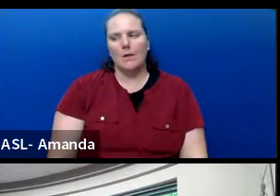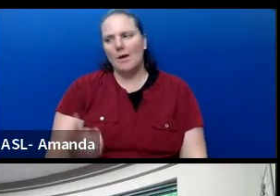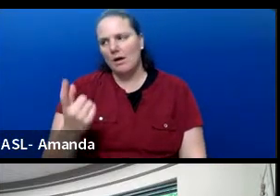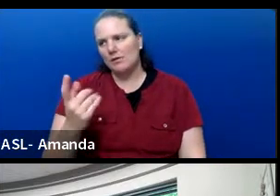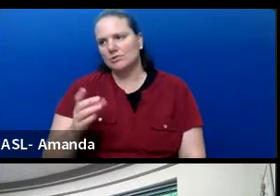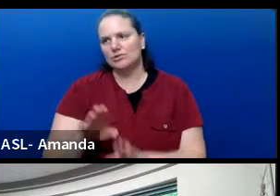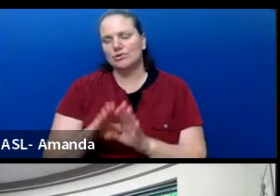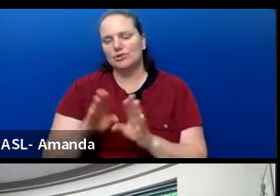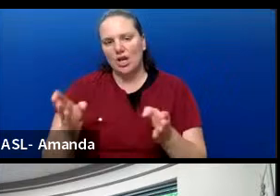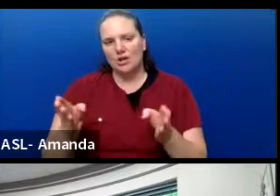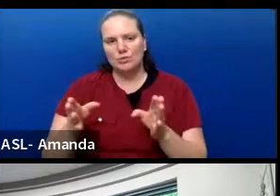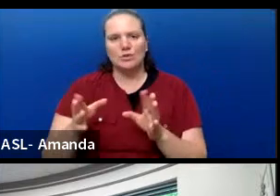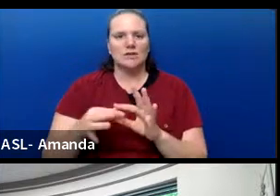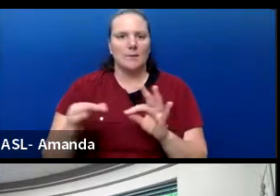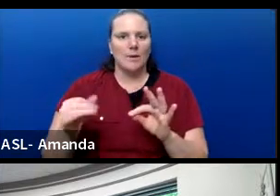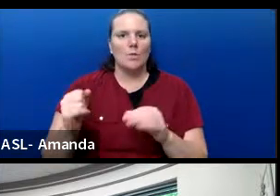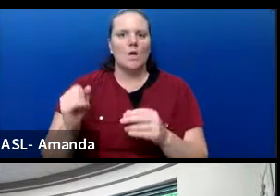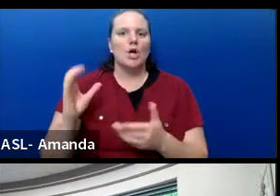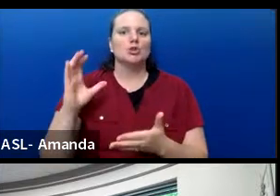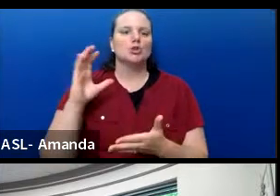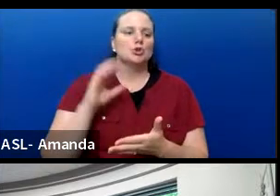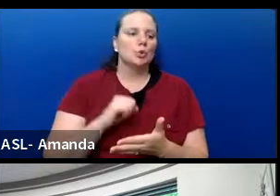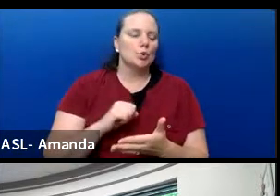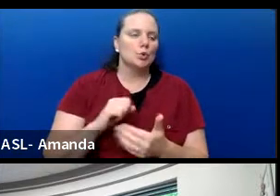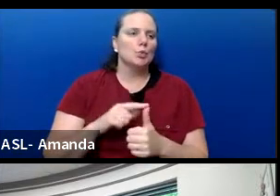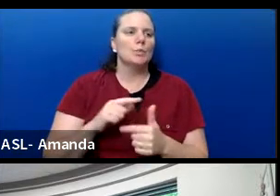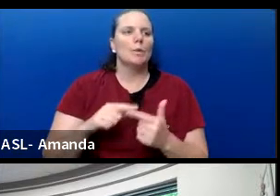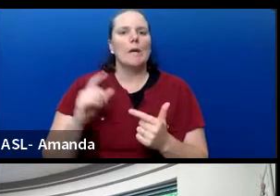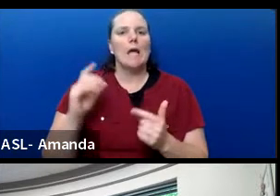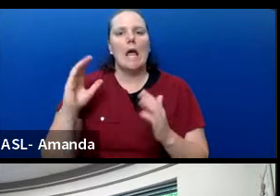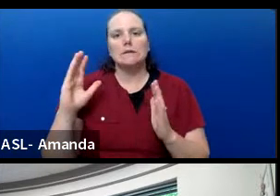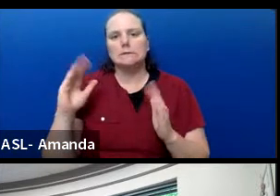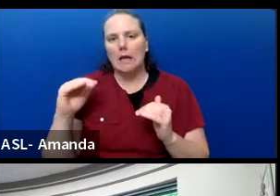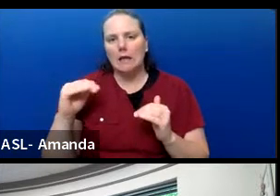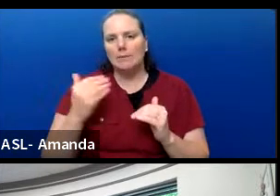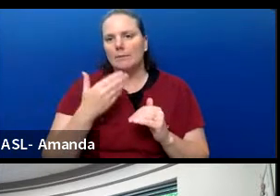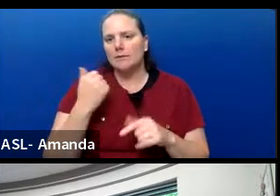We assume or we expect best practices to